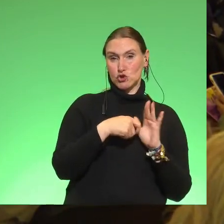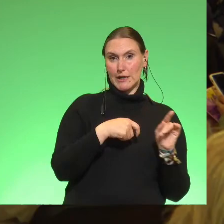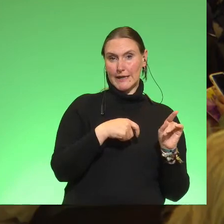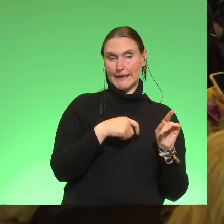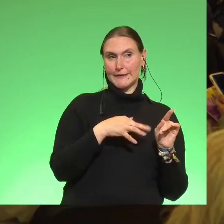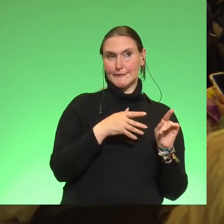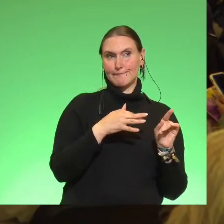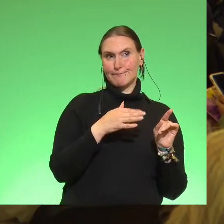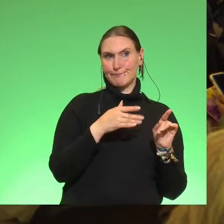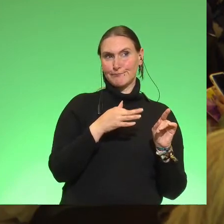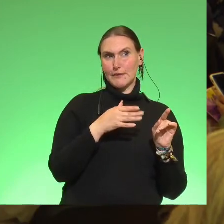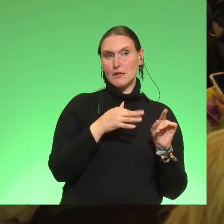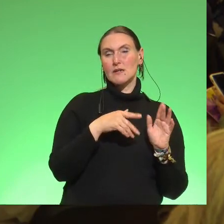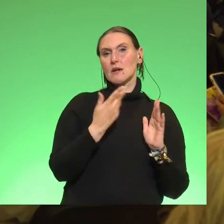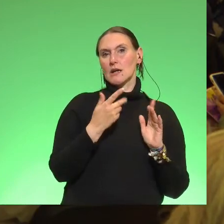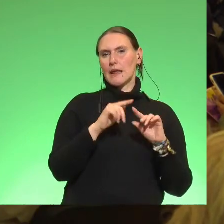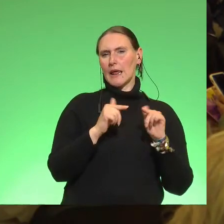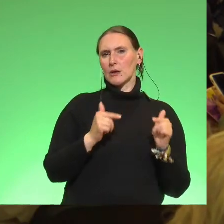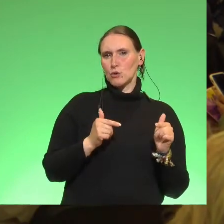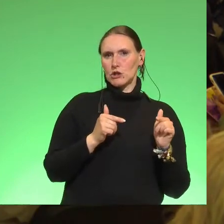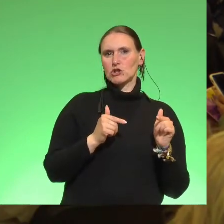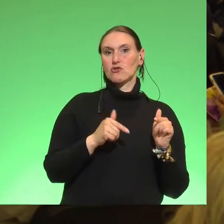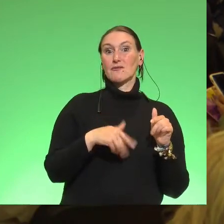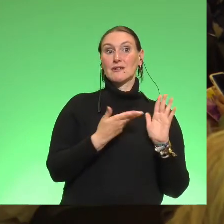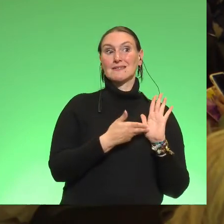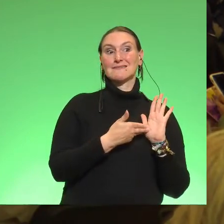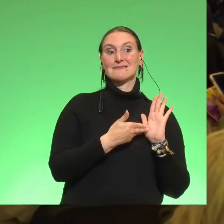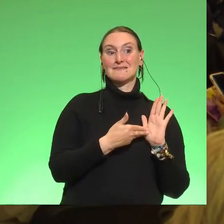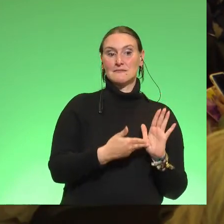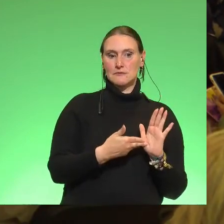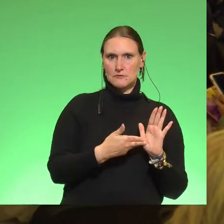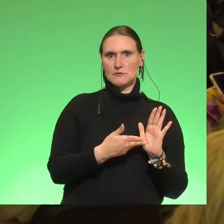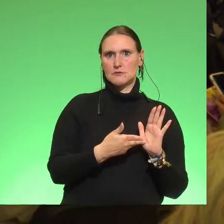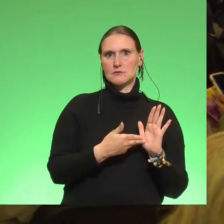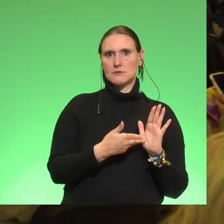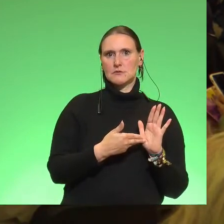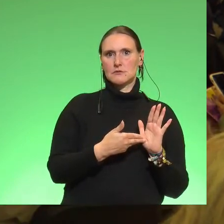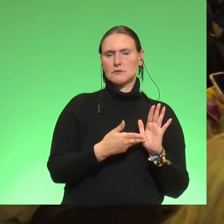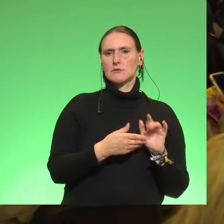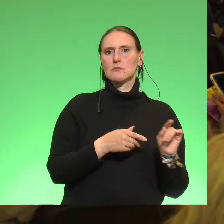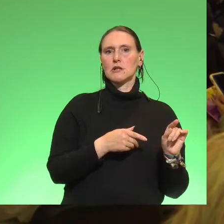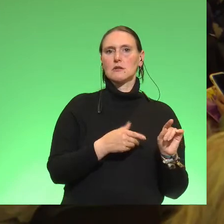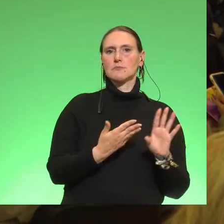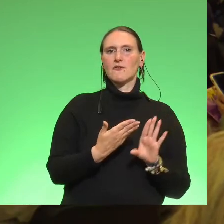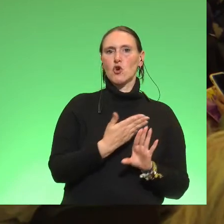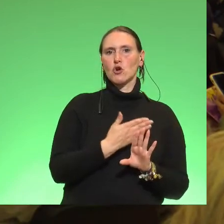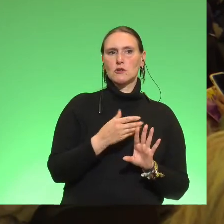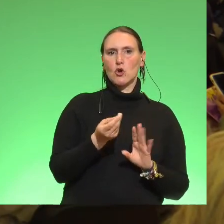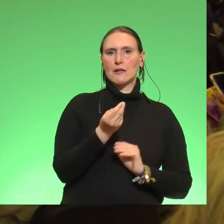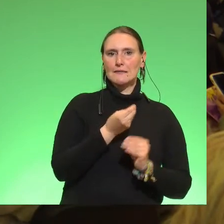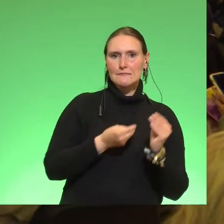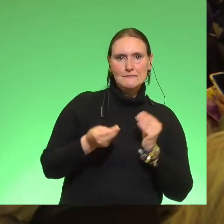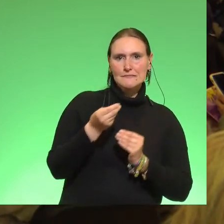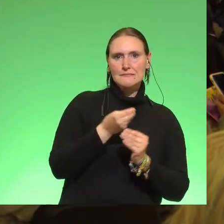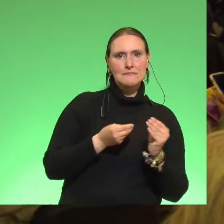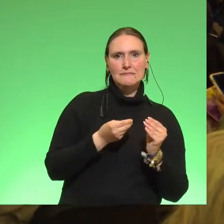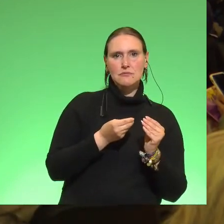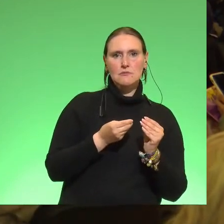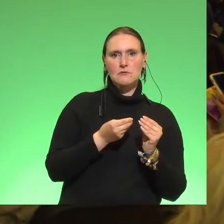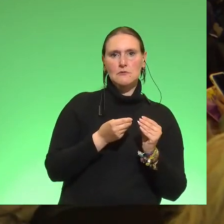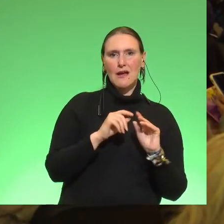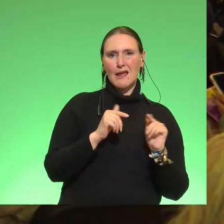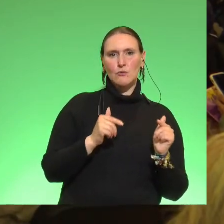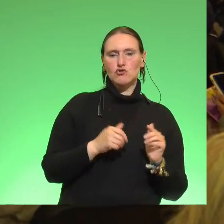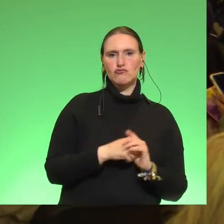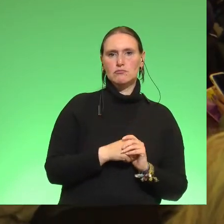a language was kind of like introduced that was not the negotiated language that is normally used